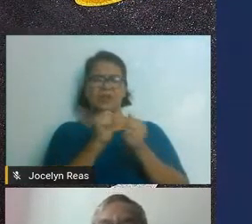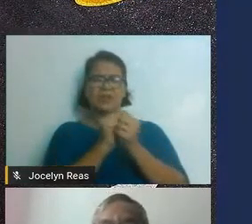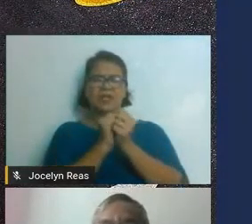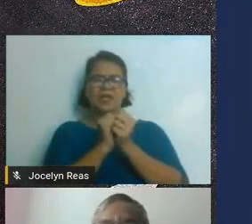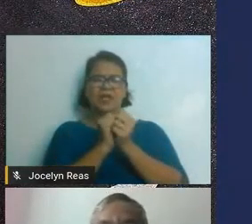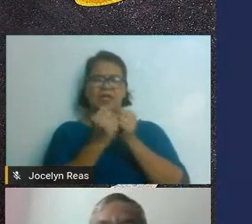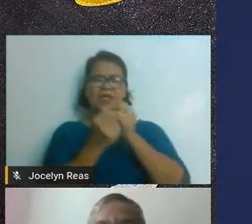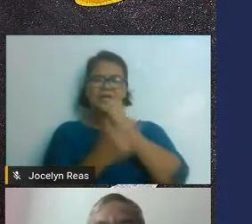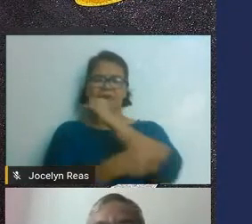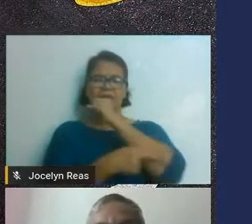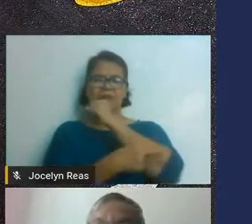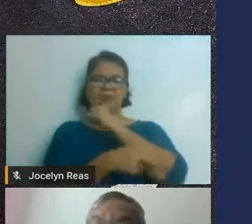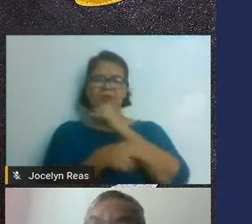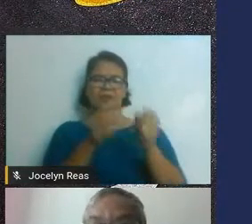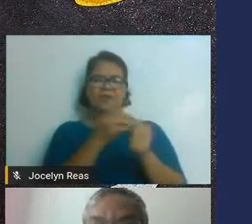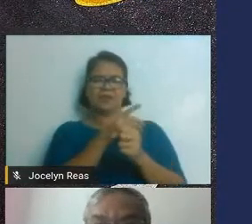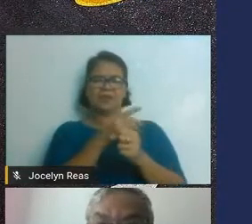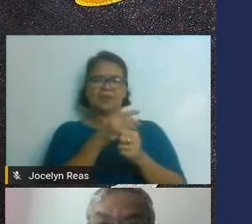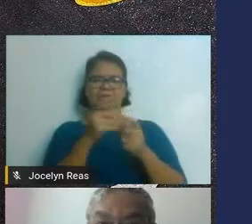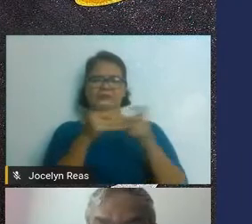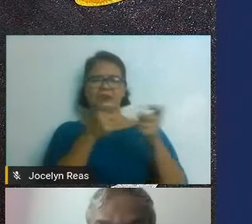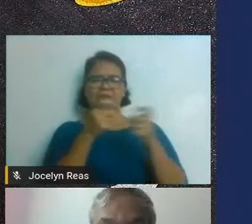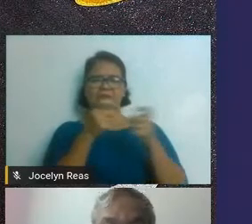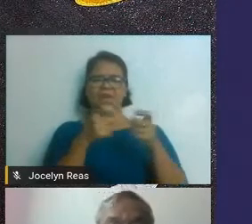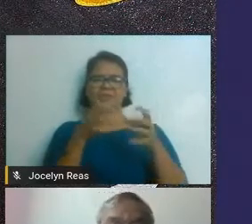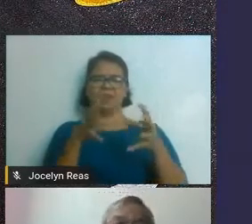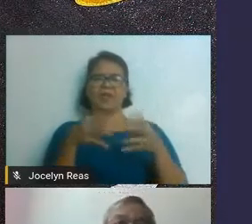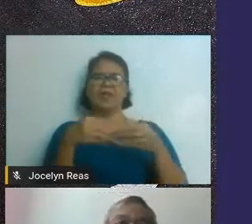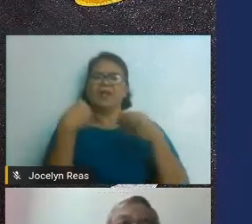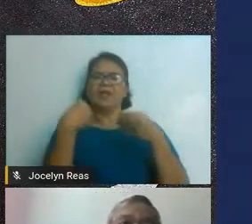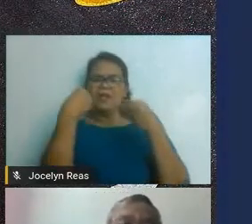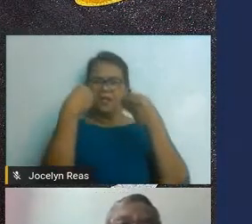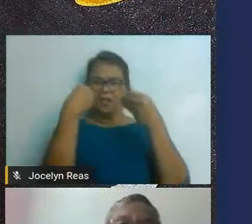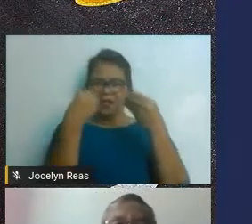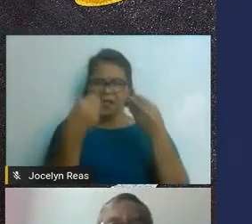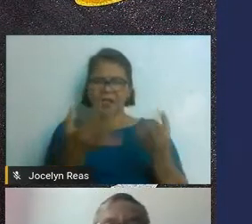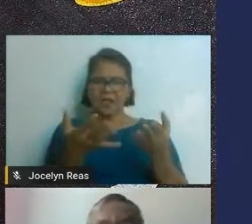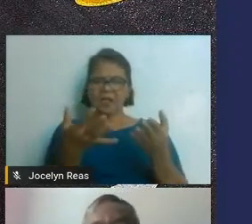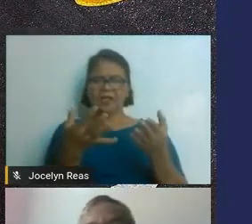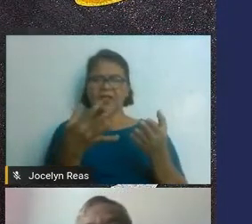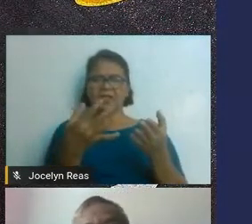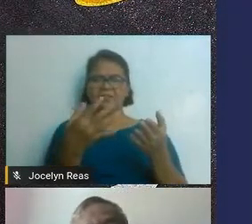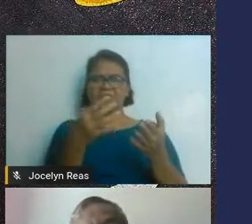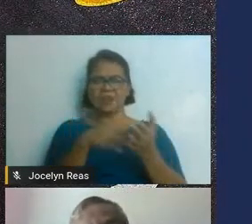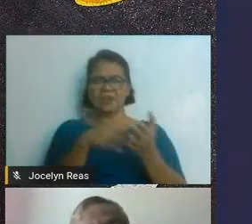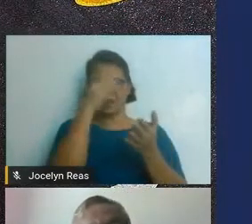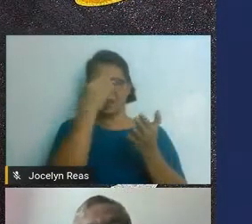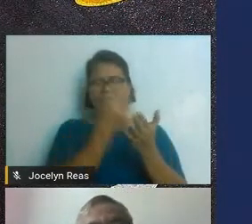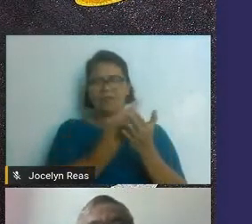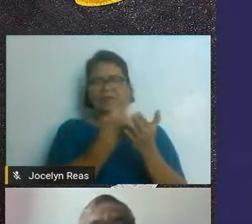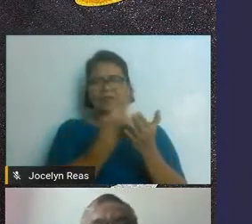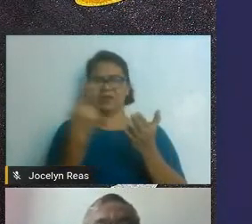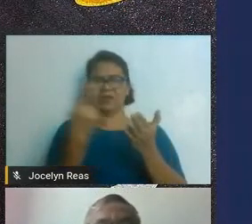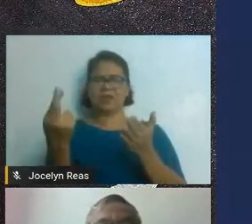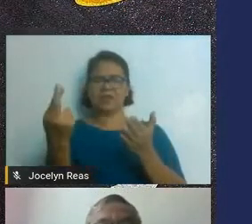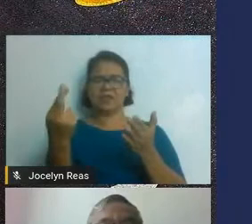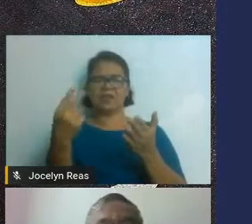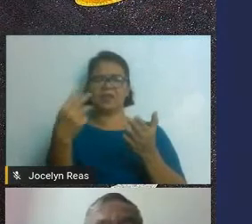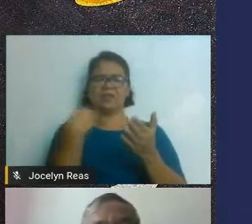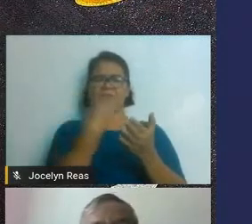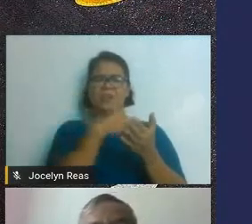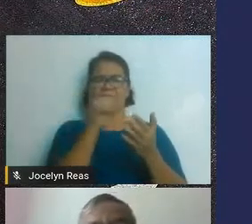our office that they will submit before the end of this week, so that next week we can already circulate